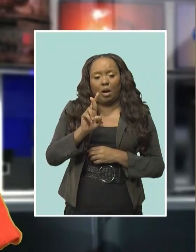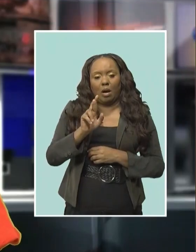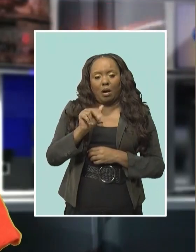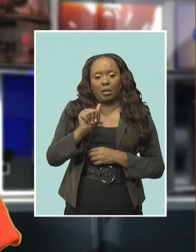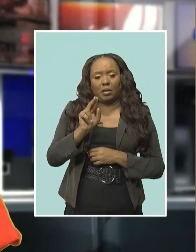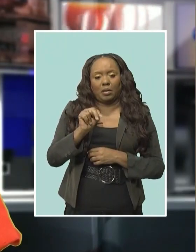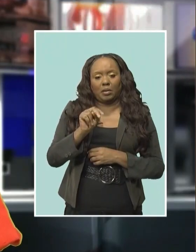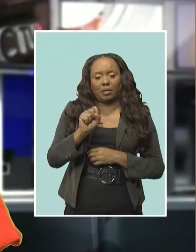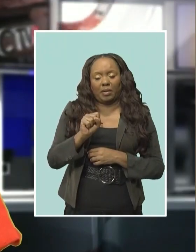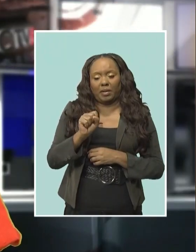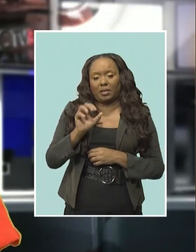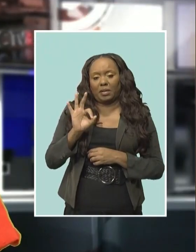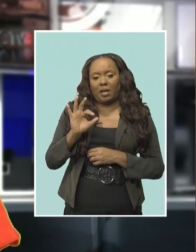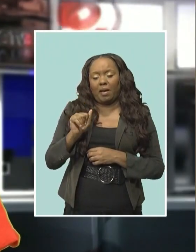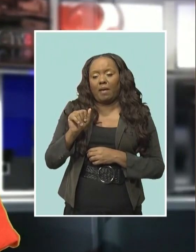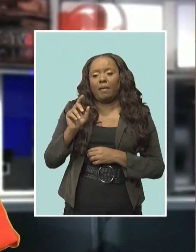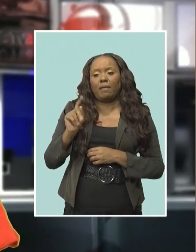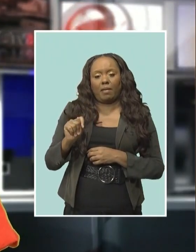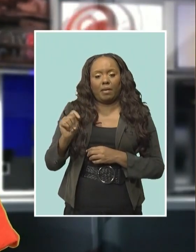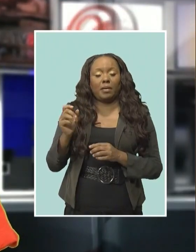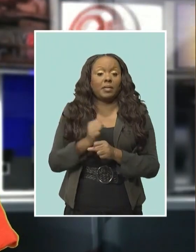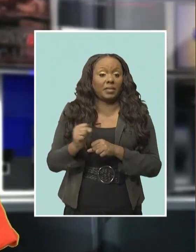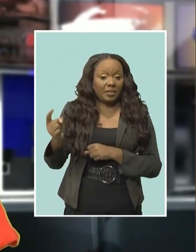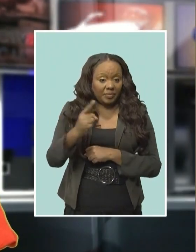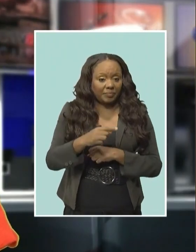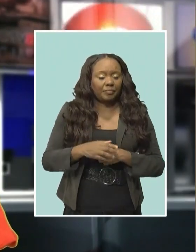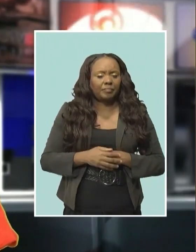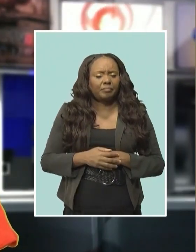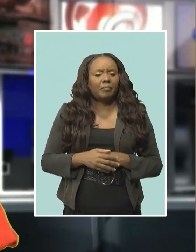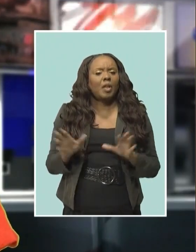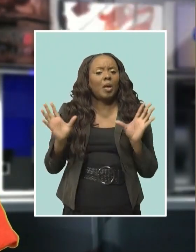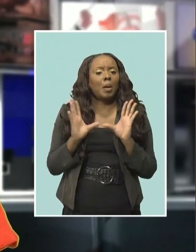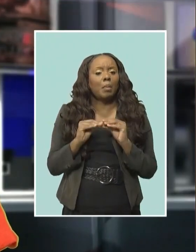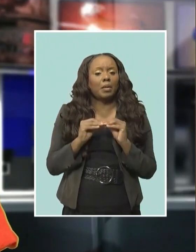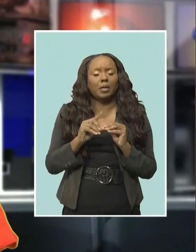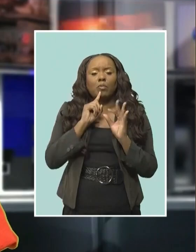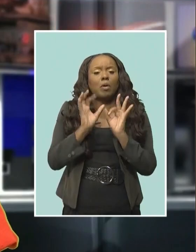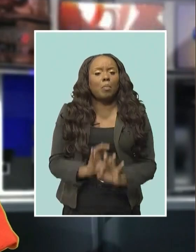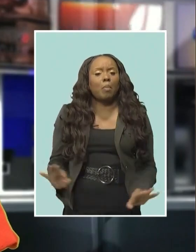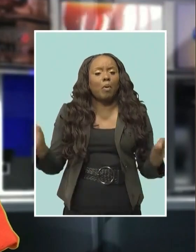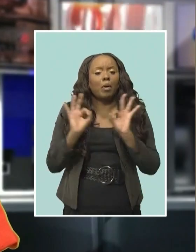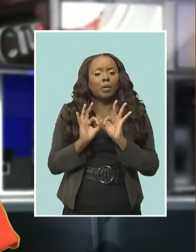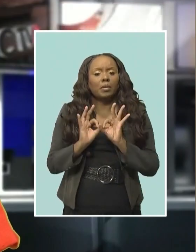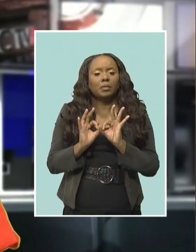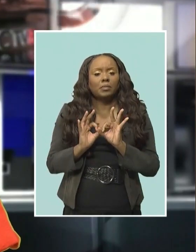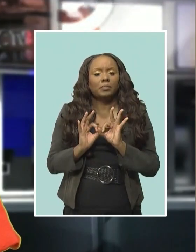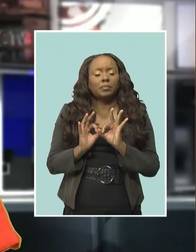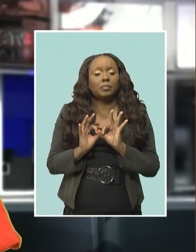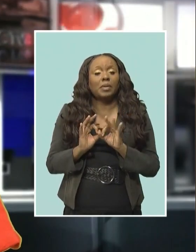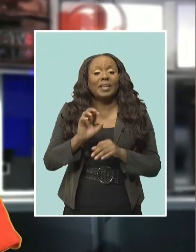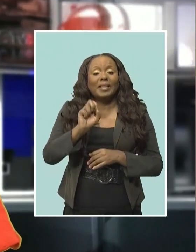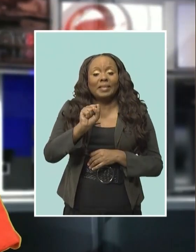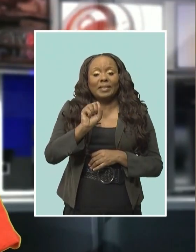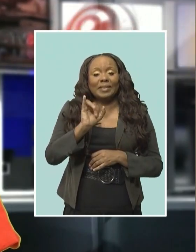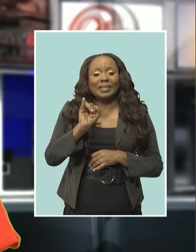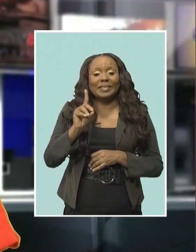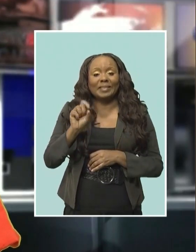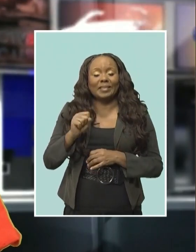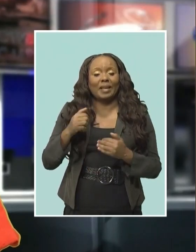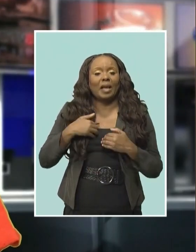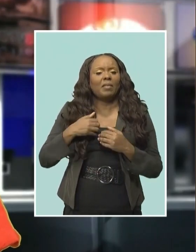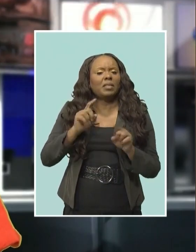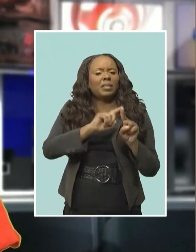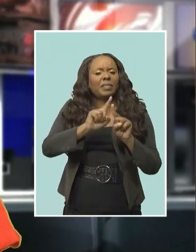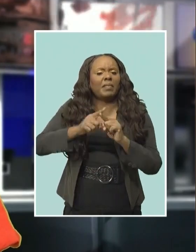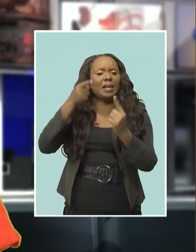The Health Minister reinforced the importance of the conference, noting SIDS could not afford to miss any of their targets to reduce NCDs